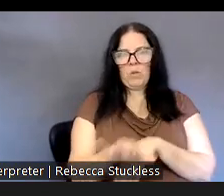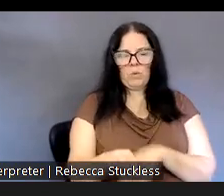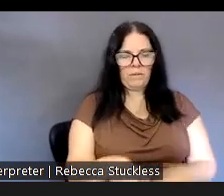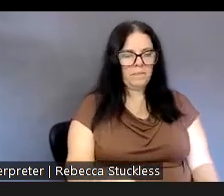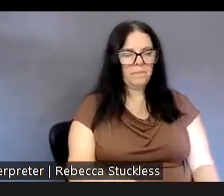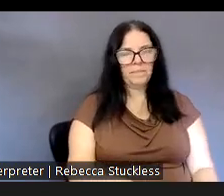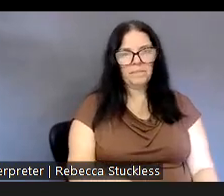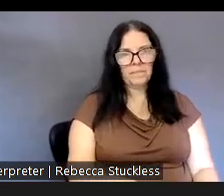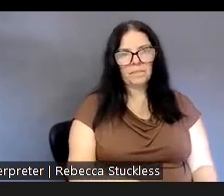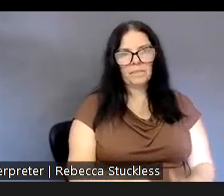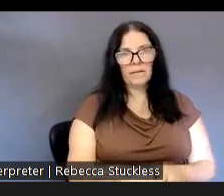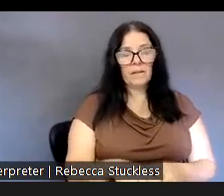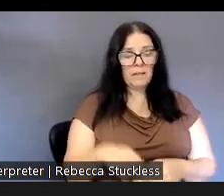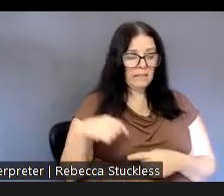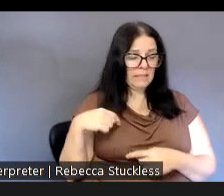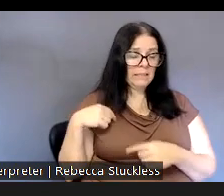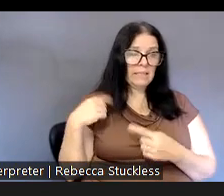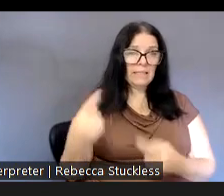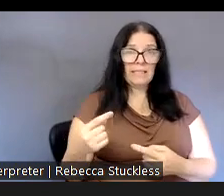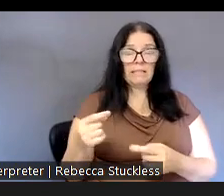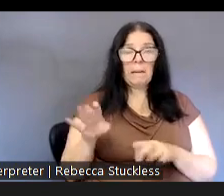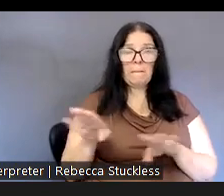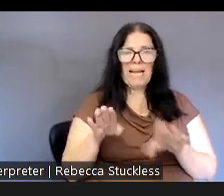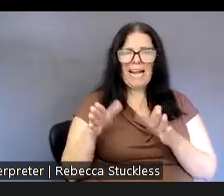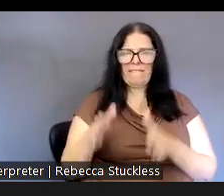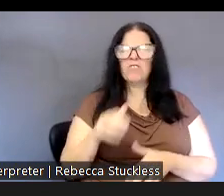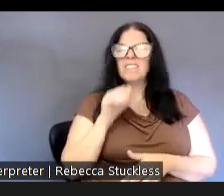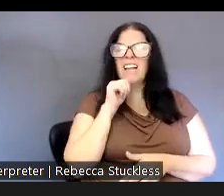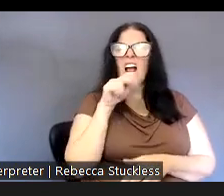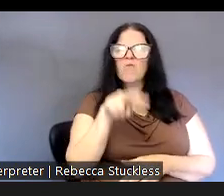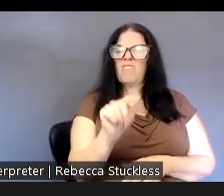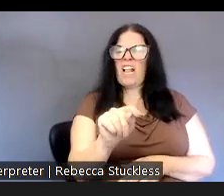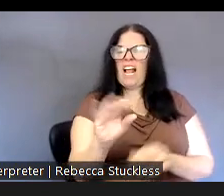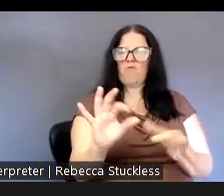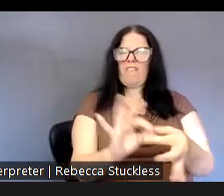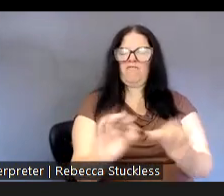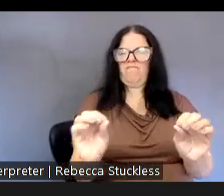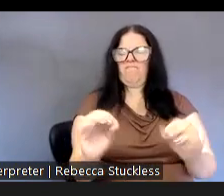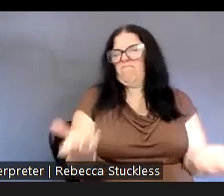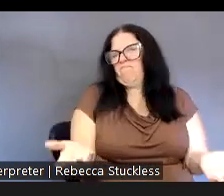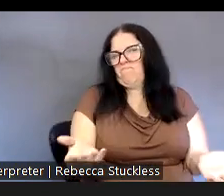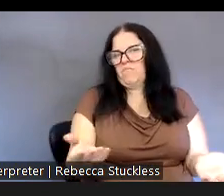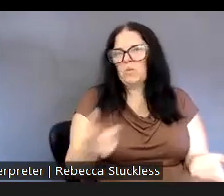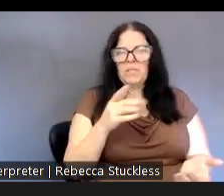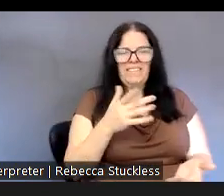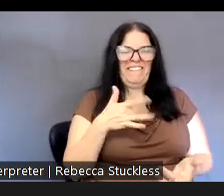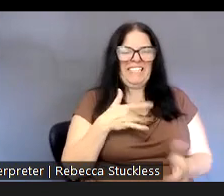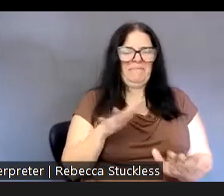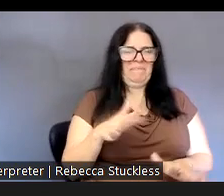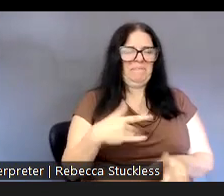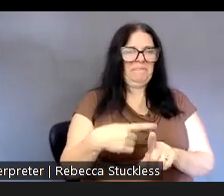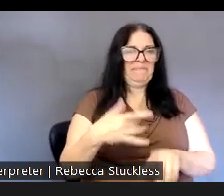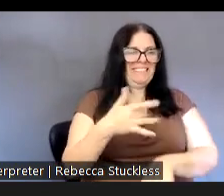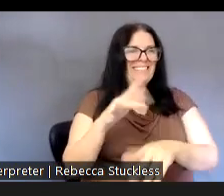behaviorists especially weren't too concerned about the relationship. It's like, who wants that touchy-feely stuff? We're just